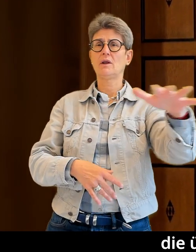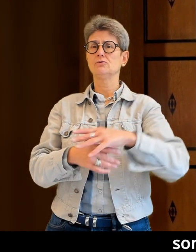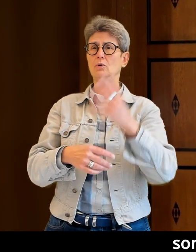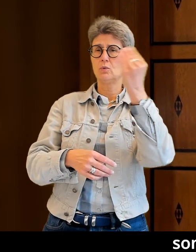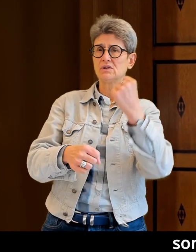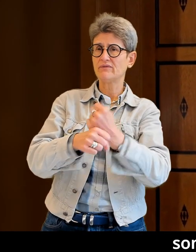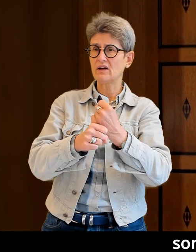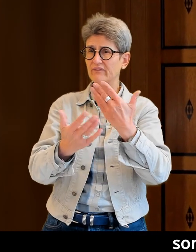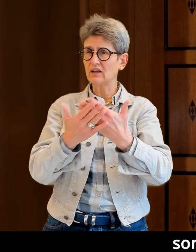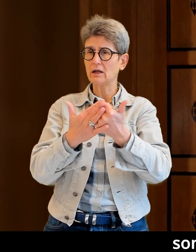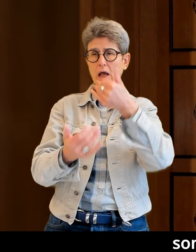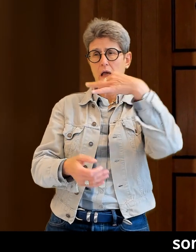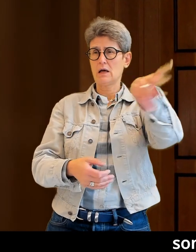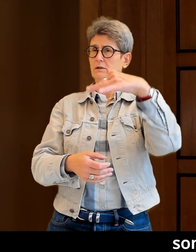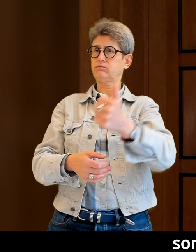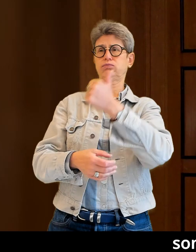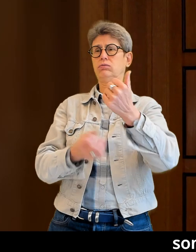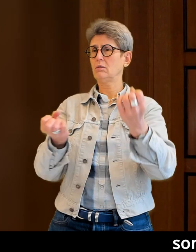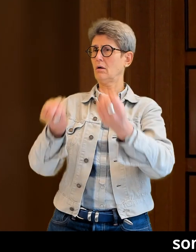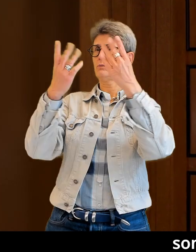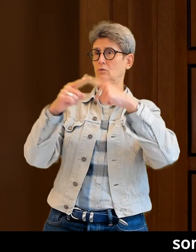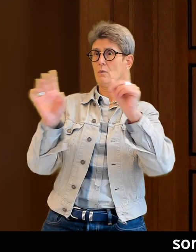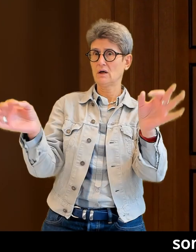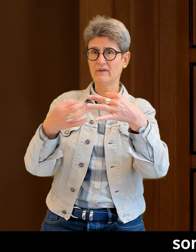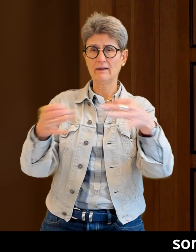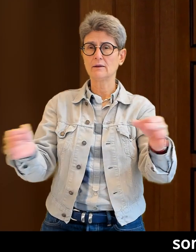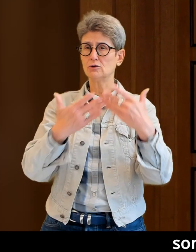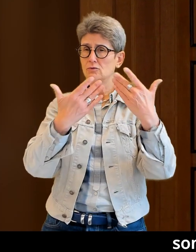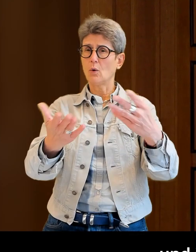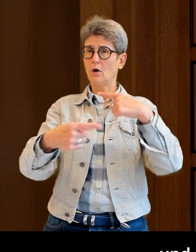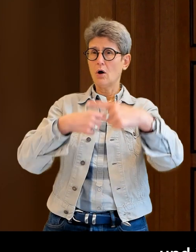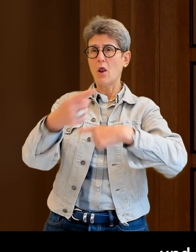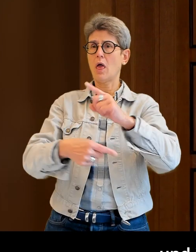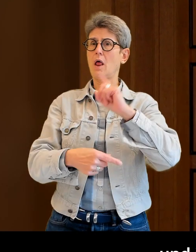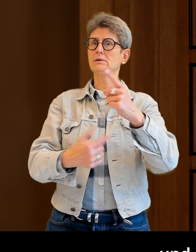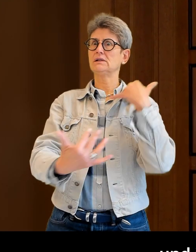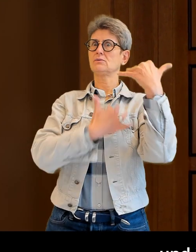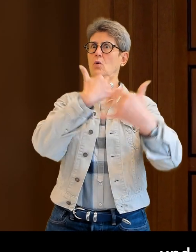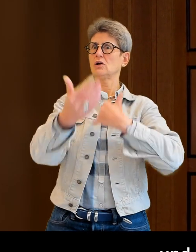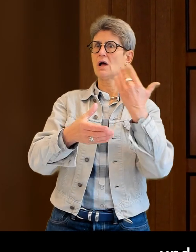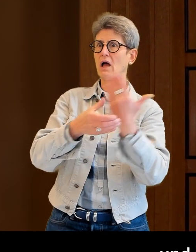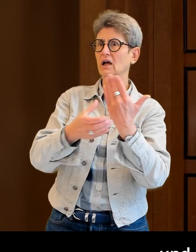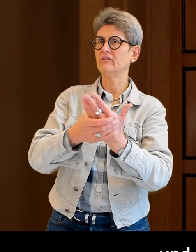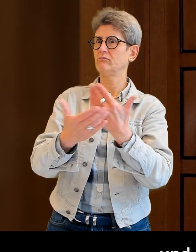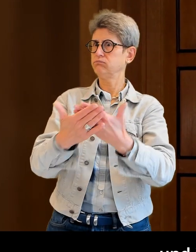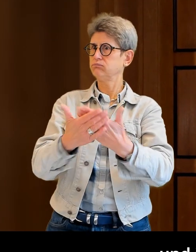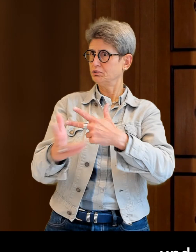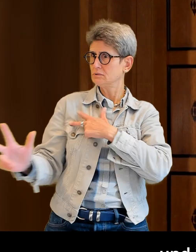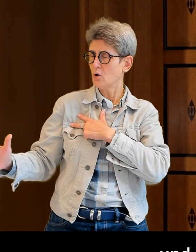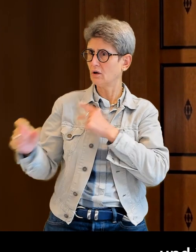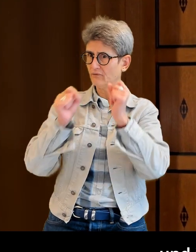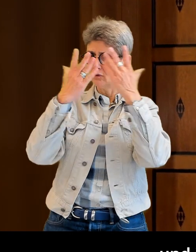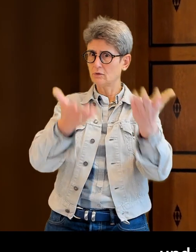total, but also because of the singular nature and quality of these works of art and their role as an historical archive,